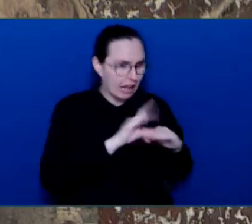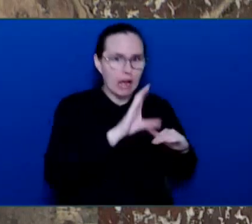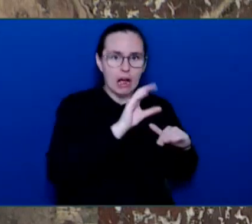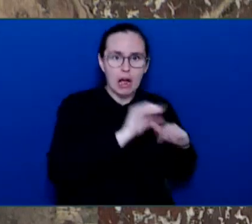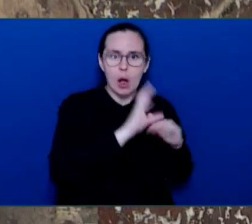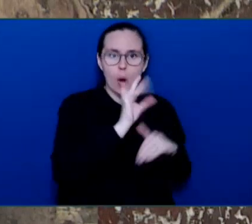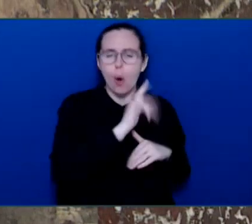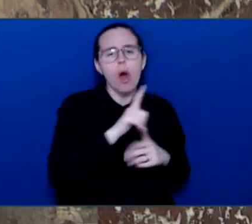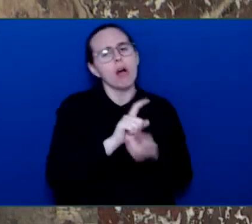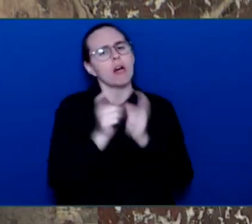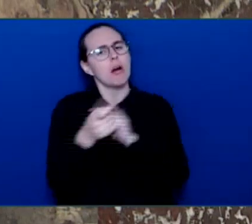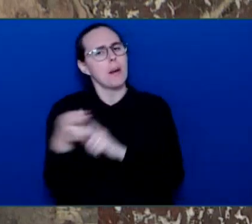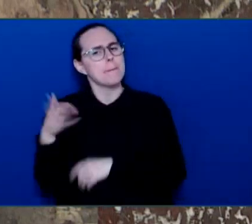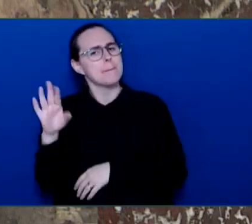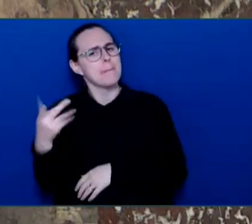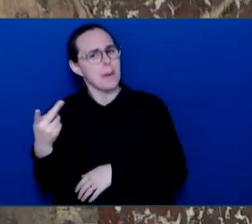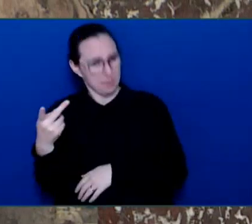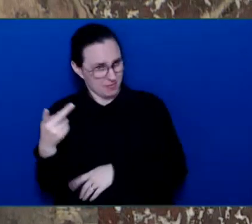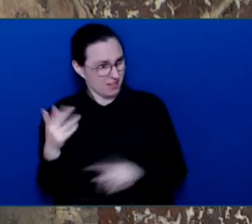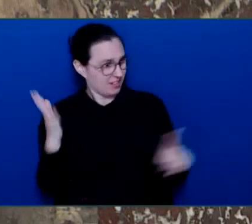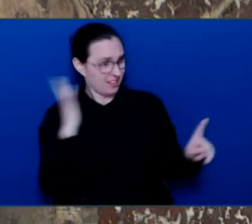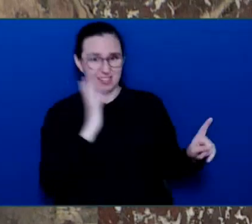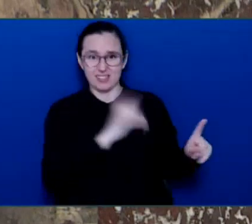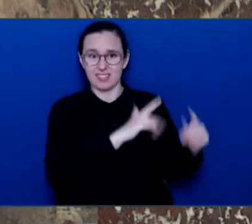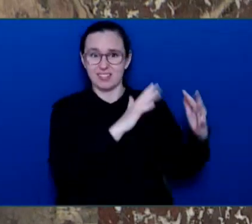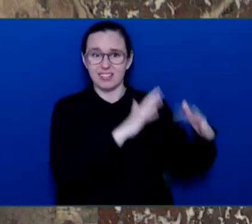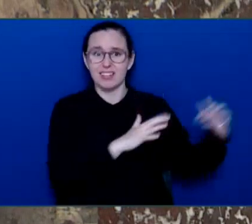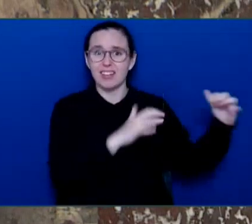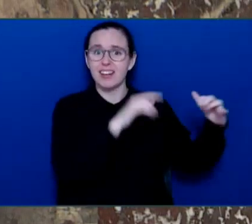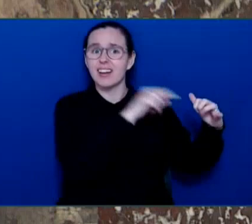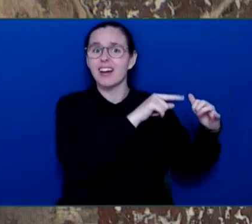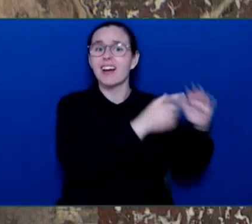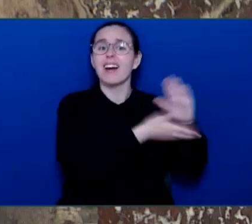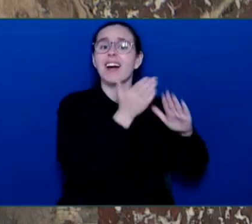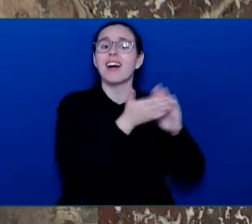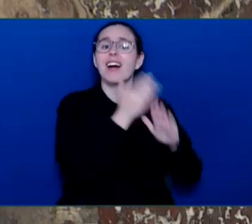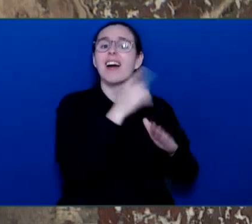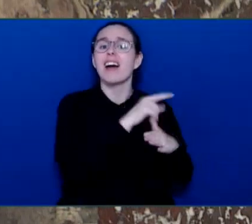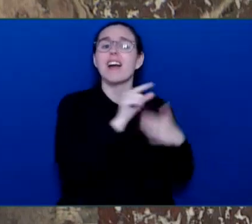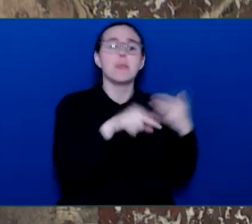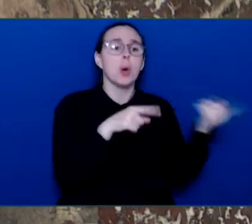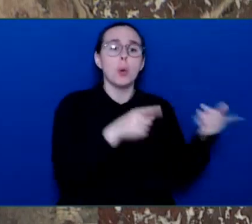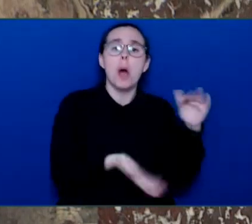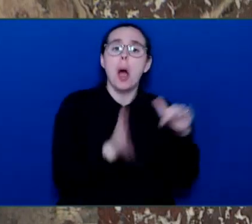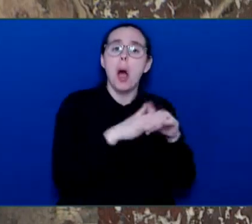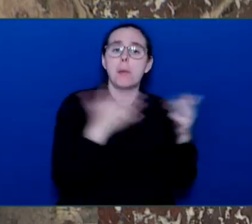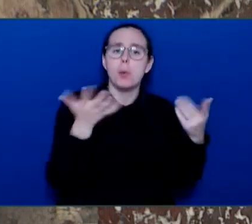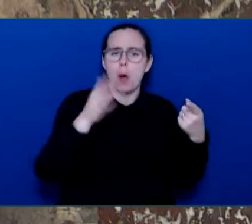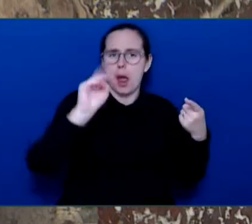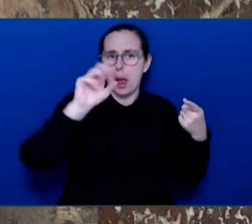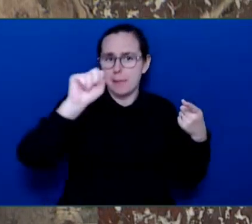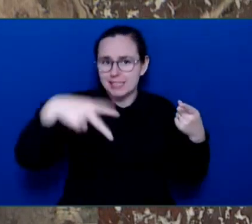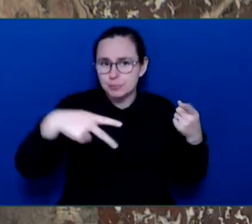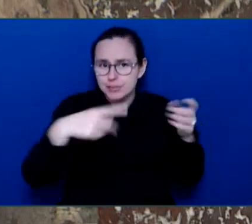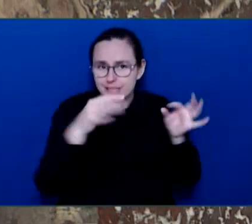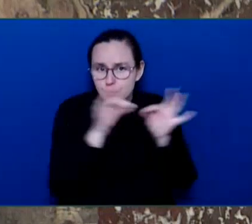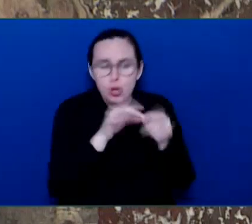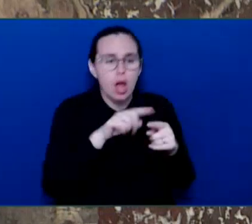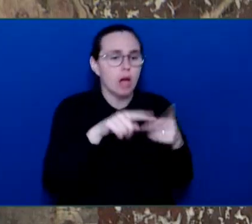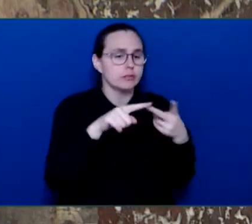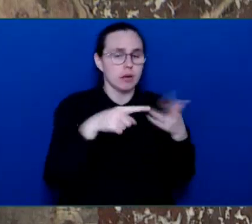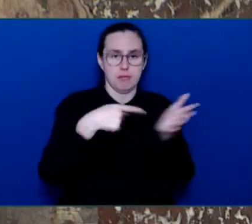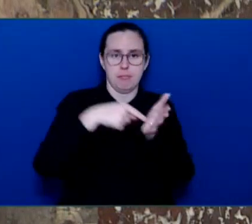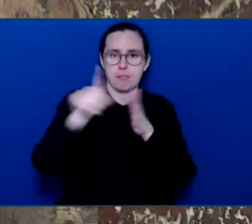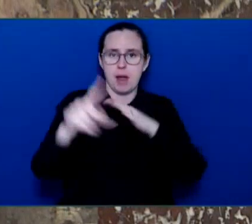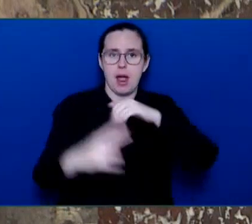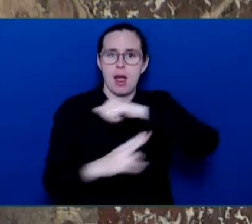They raised MSP rates. They put tolls on bridges. Childcare was unaffordable. It's okay to listen to the